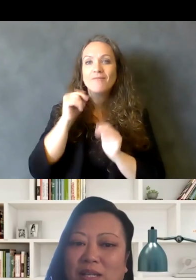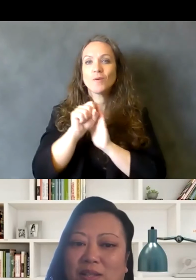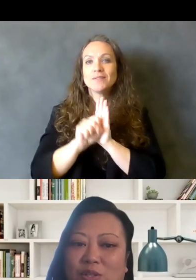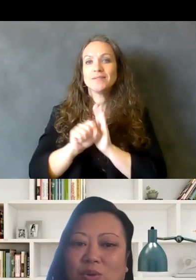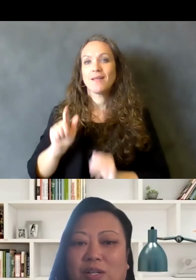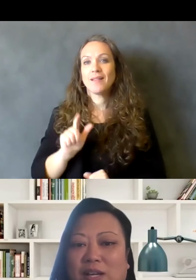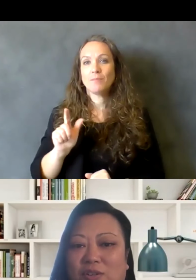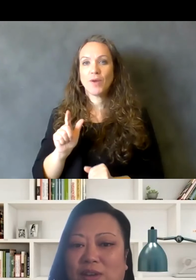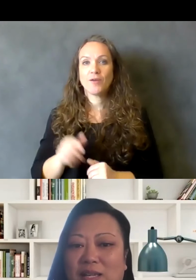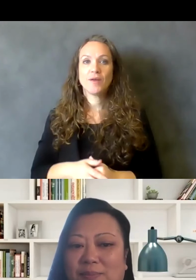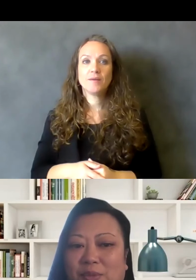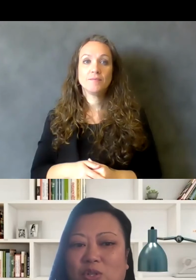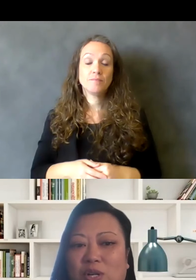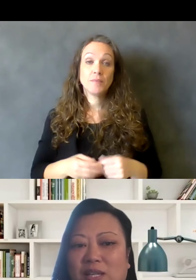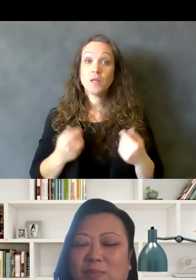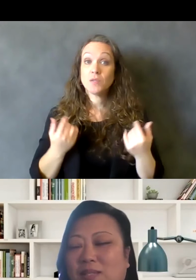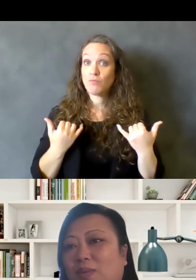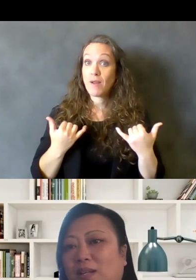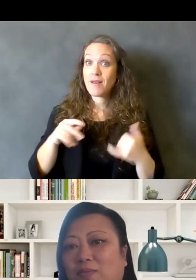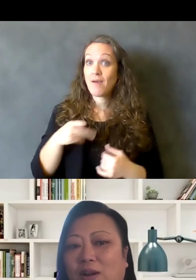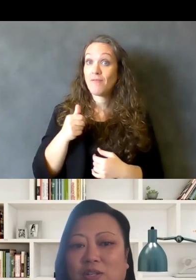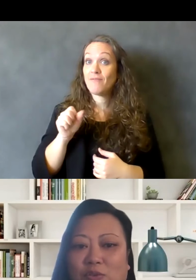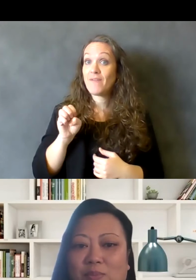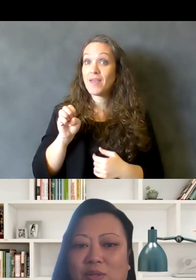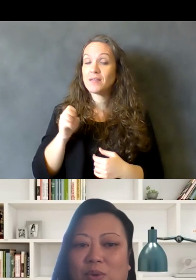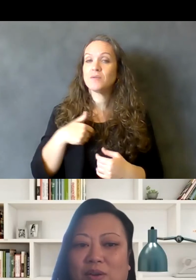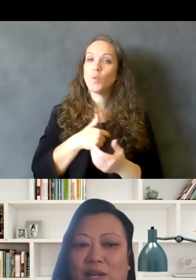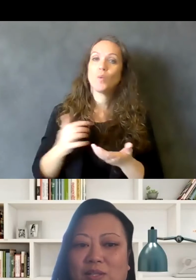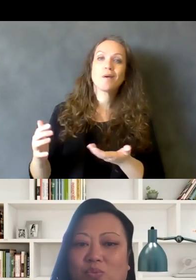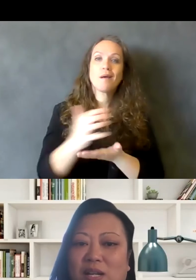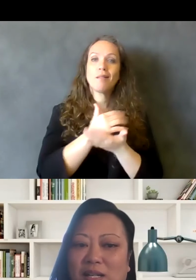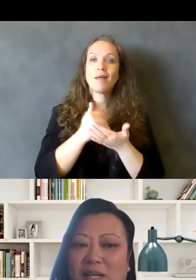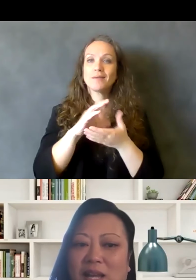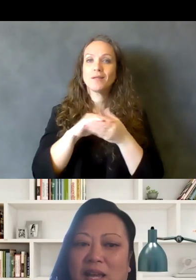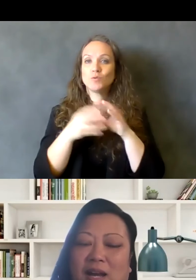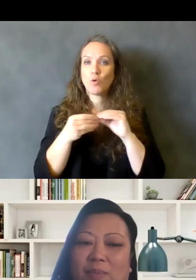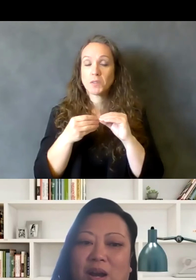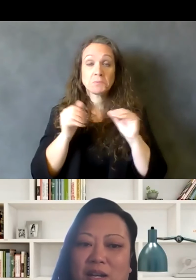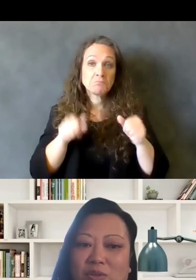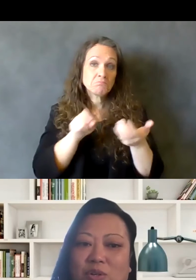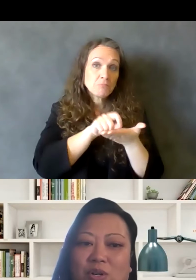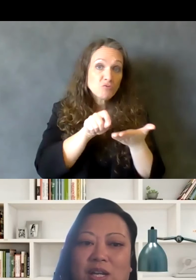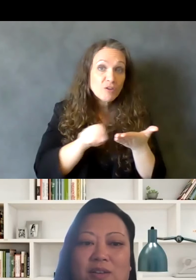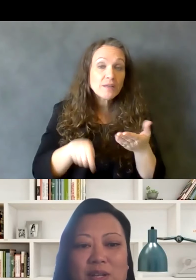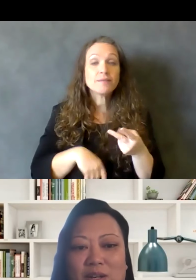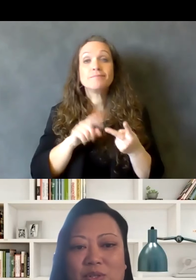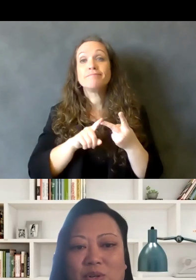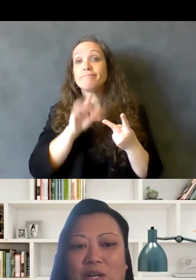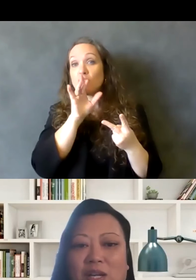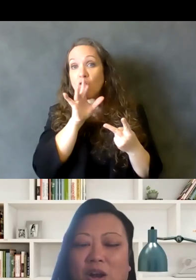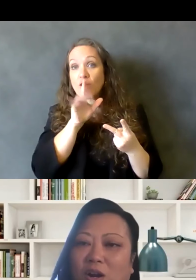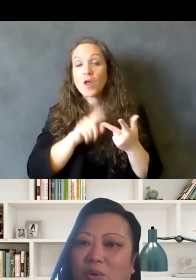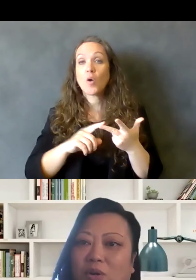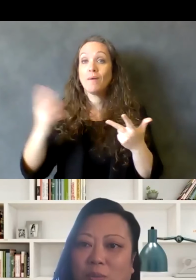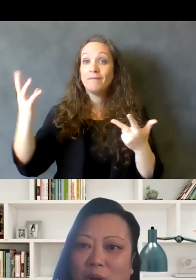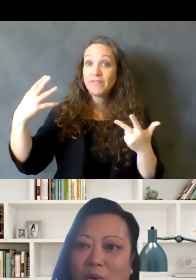now we're in the story collection phase. Stories can be submitted in various forms. So whether it's written, an audio story, a video